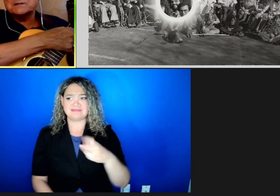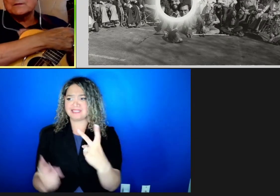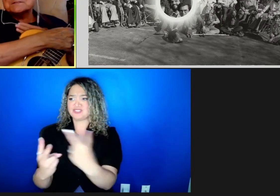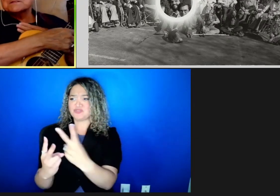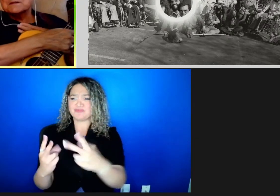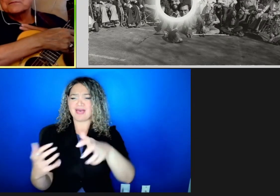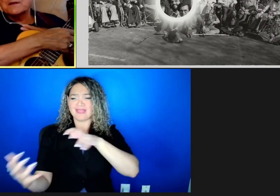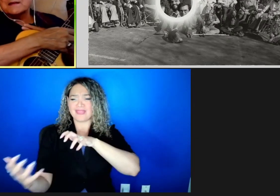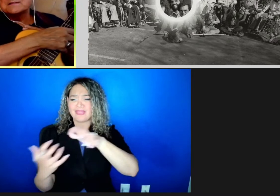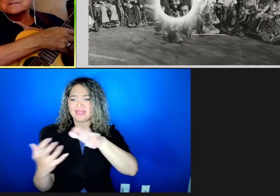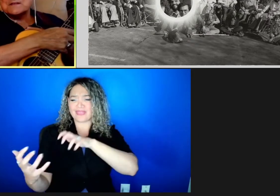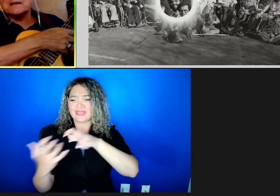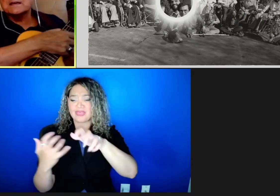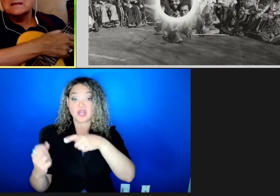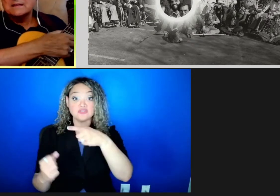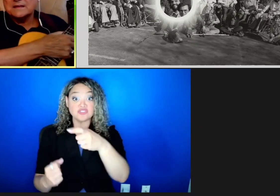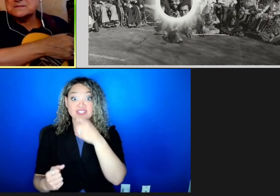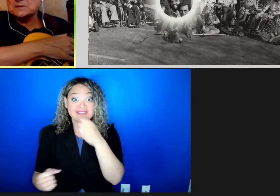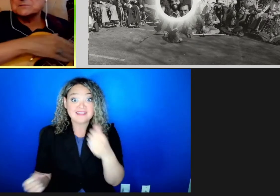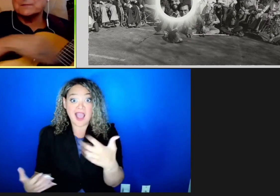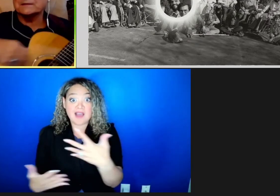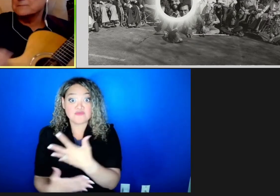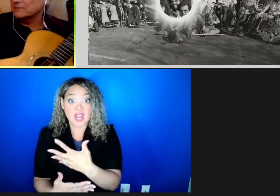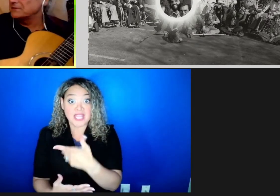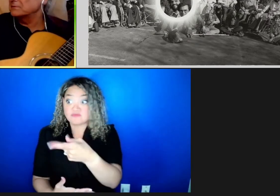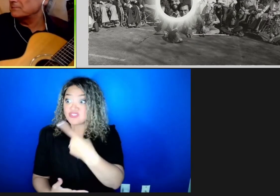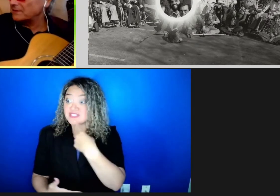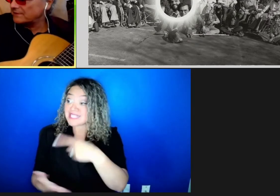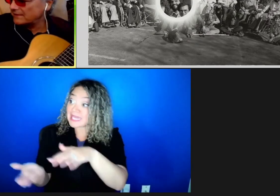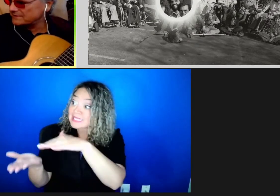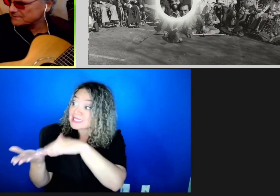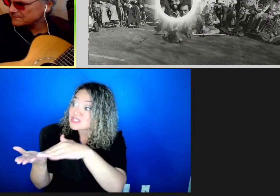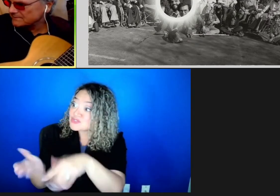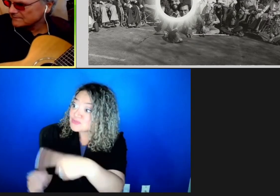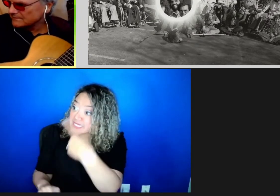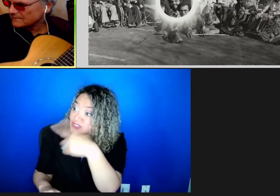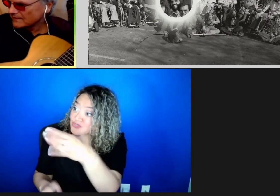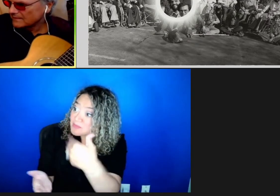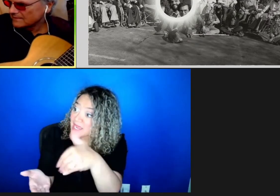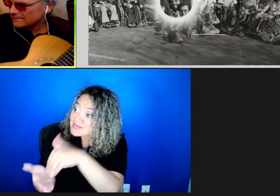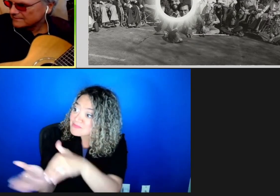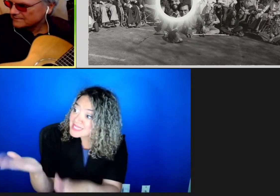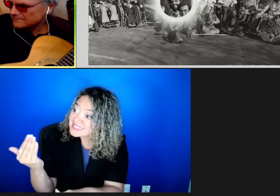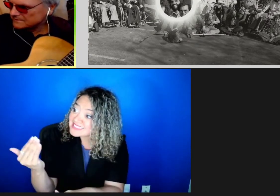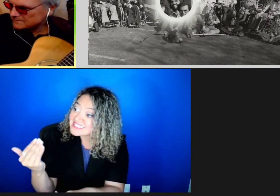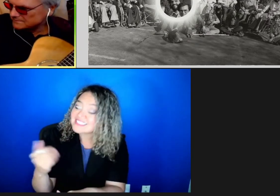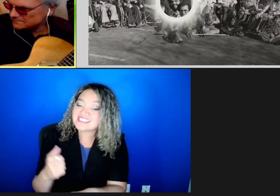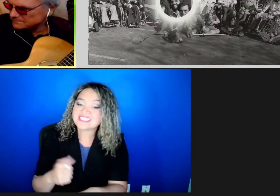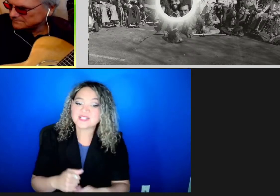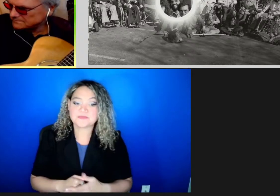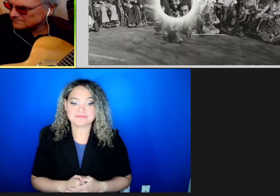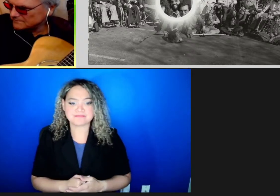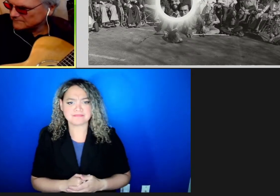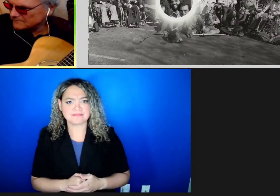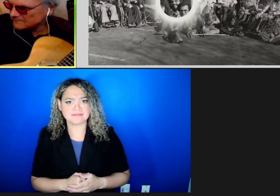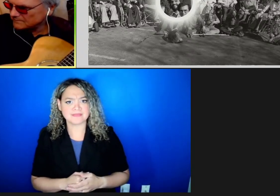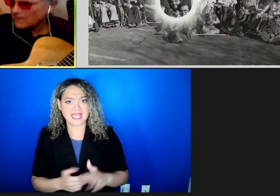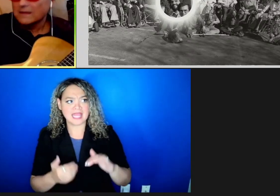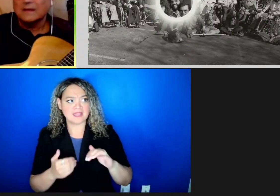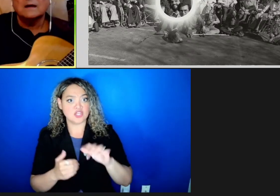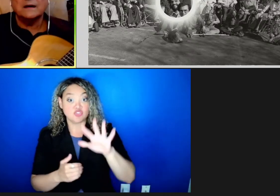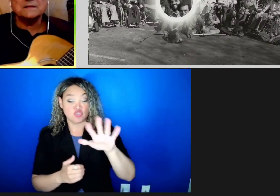because she wasn't afraid to say, "Excuse me, would you repeat that?" Right. Yeah. So how did you overcome that